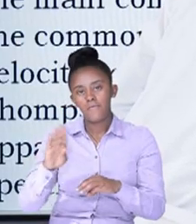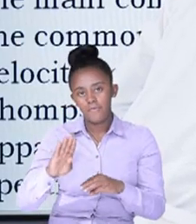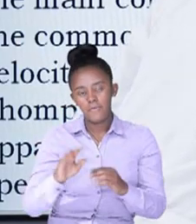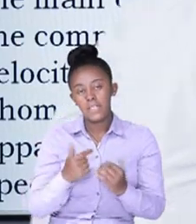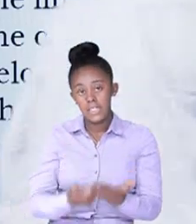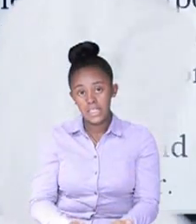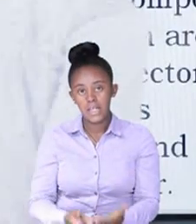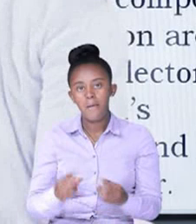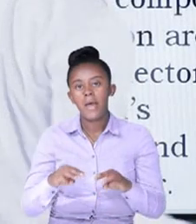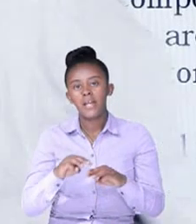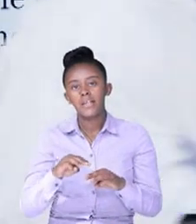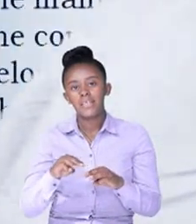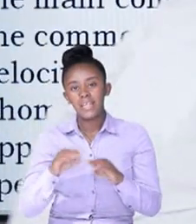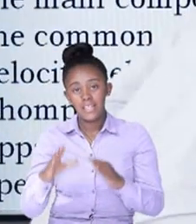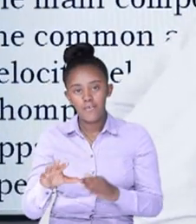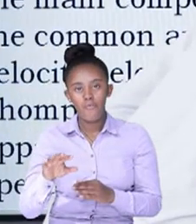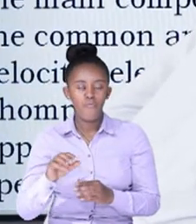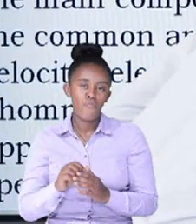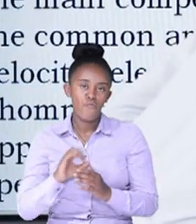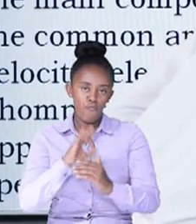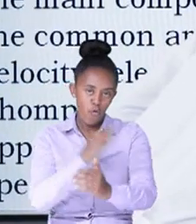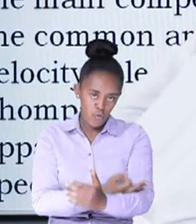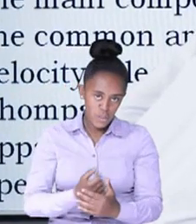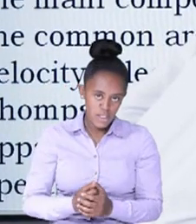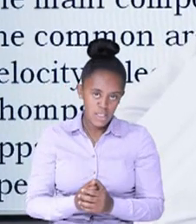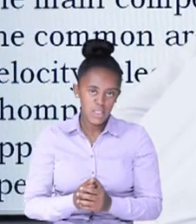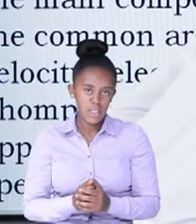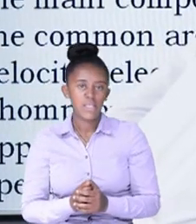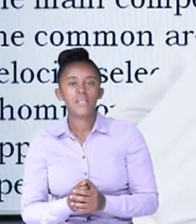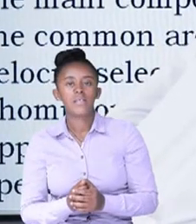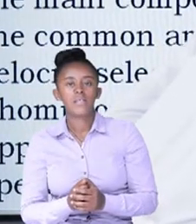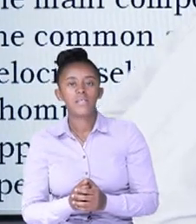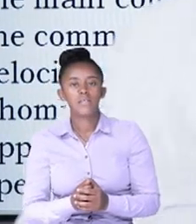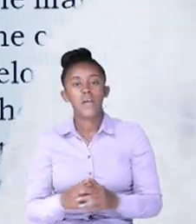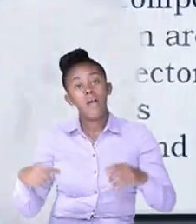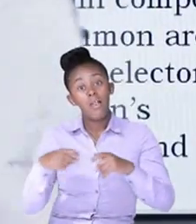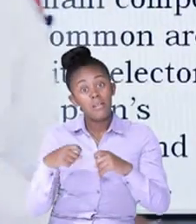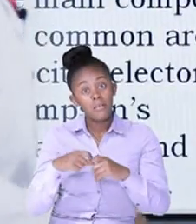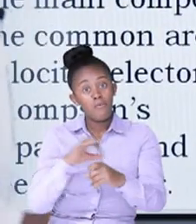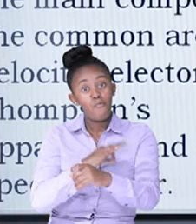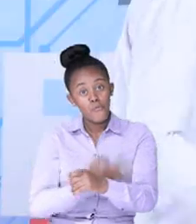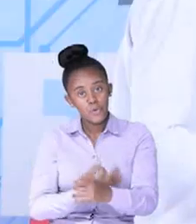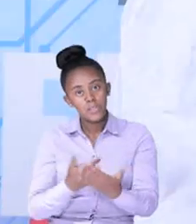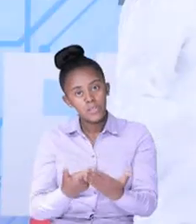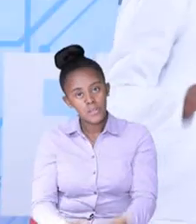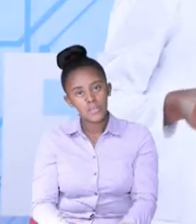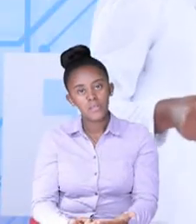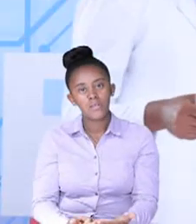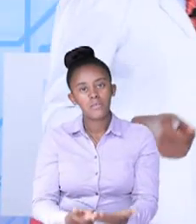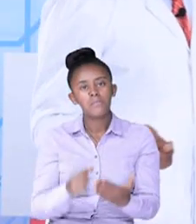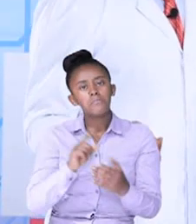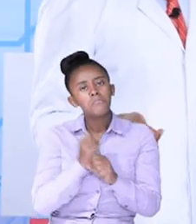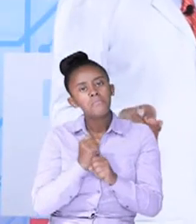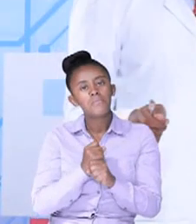magnetic force acting upward, and here we have electric force which is acting downward. So what are we going